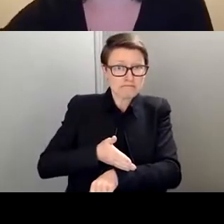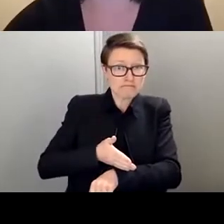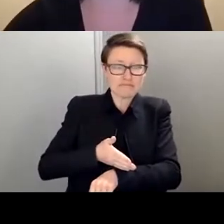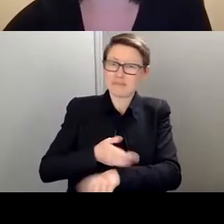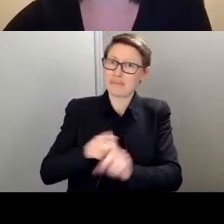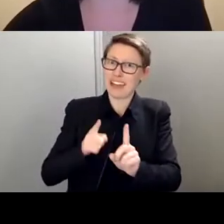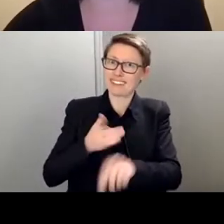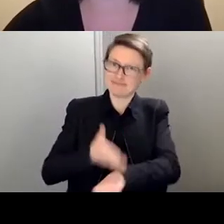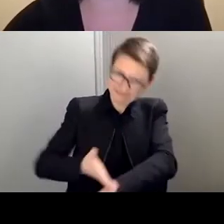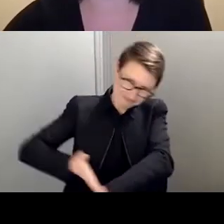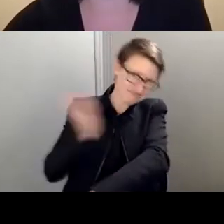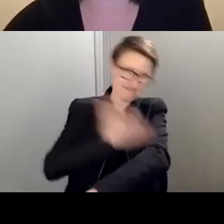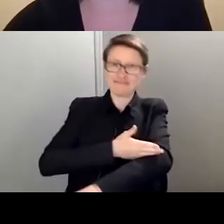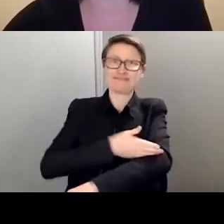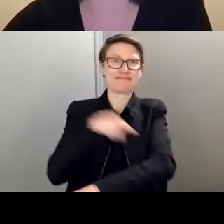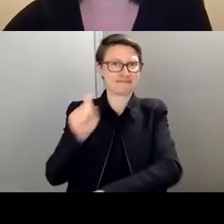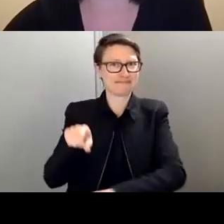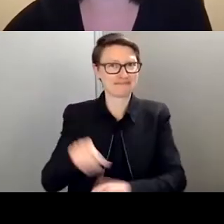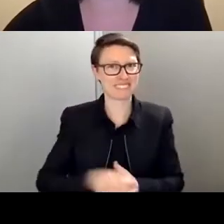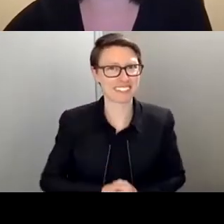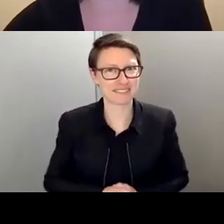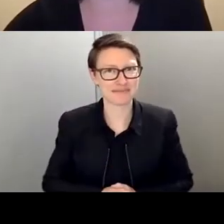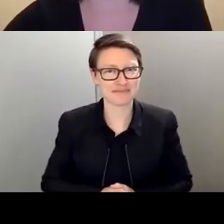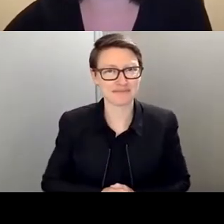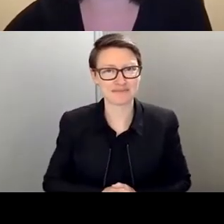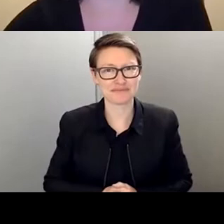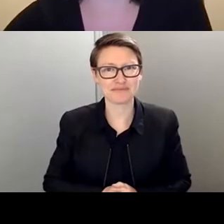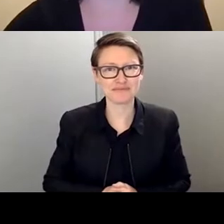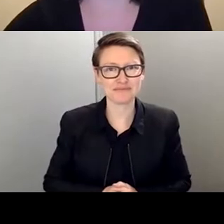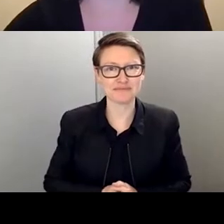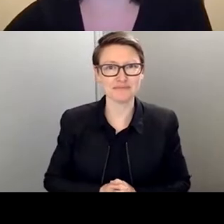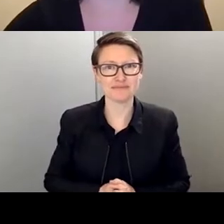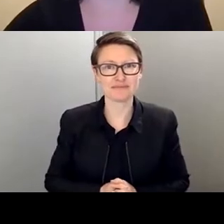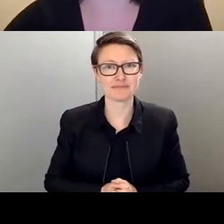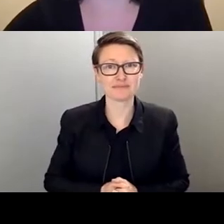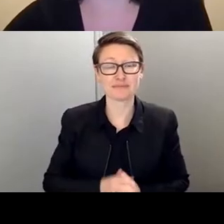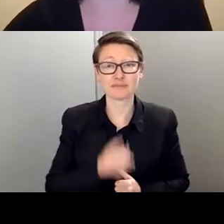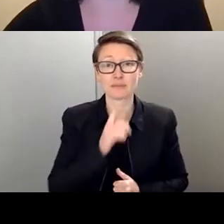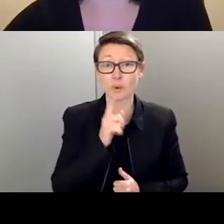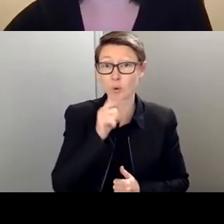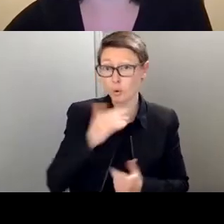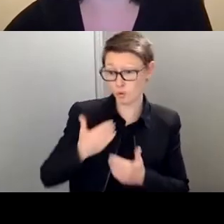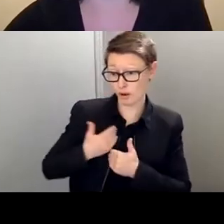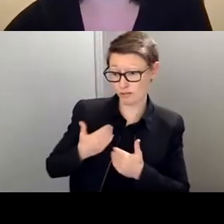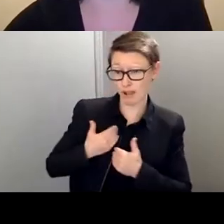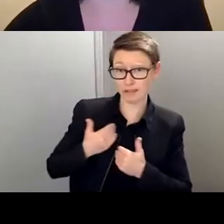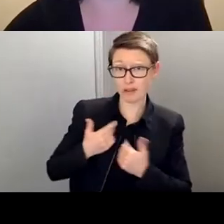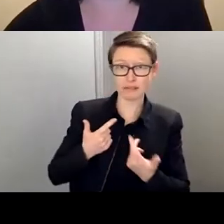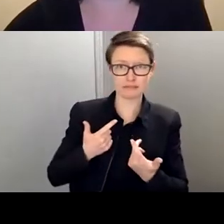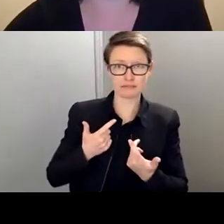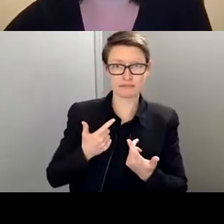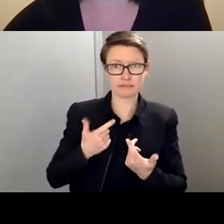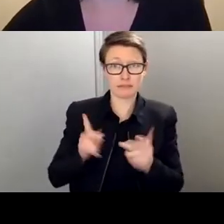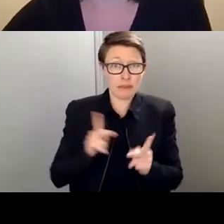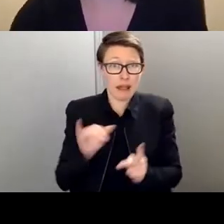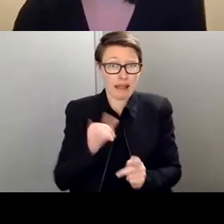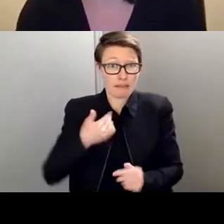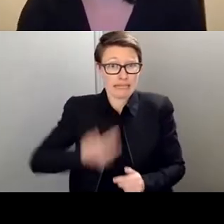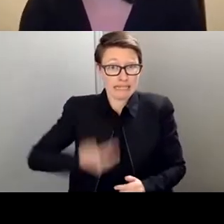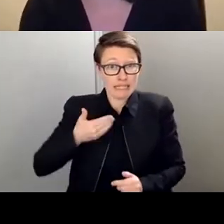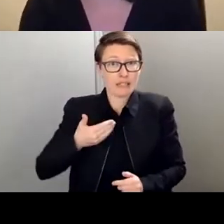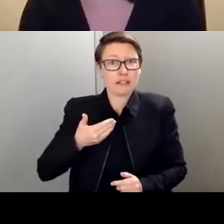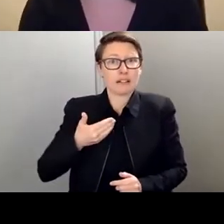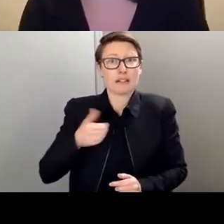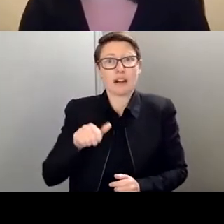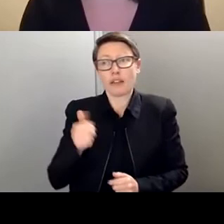lot better. And I think it's incumbent on people like me and people who are above me to help make those inroads